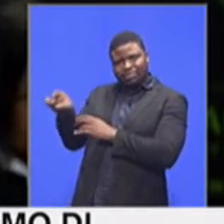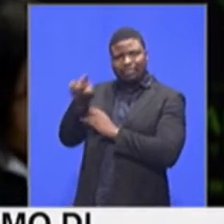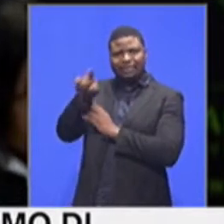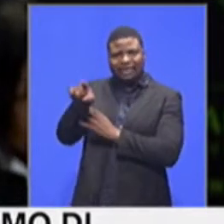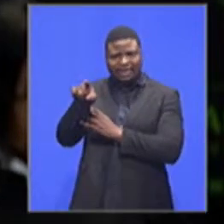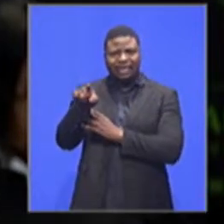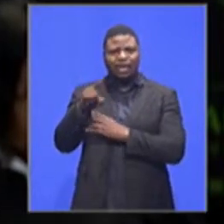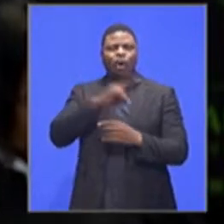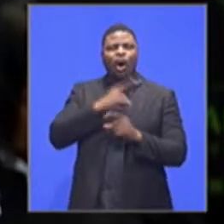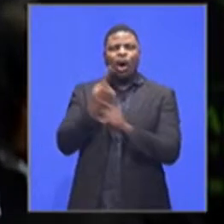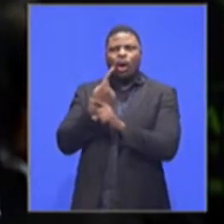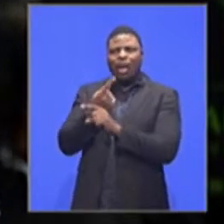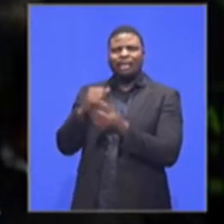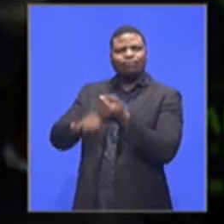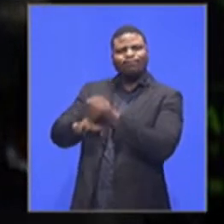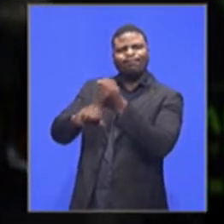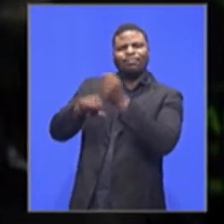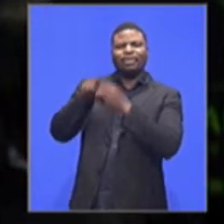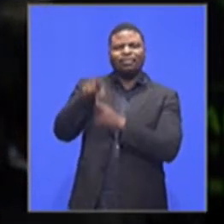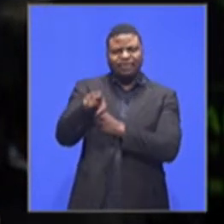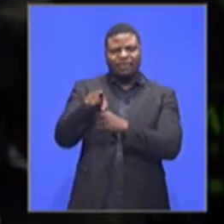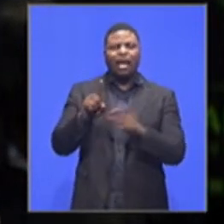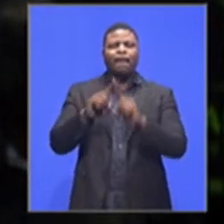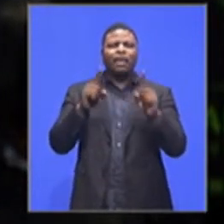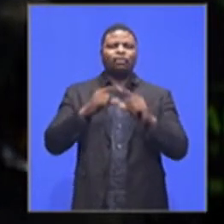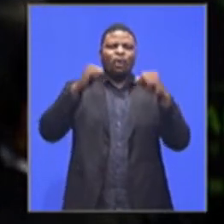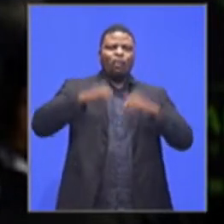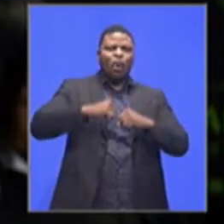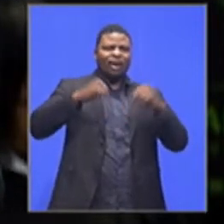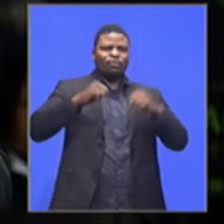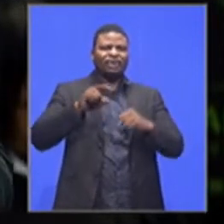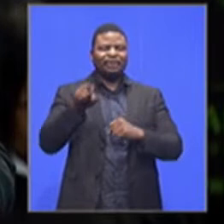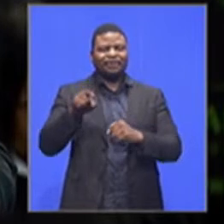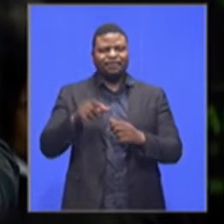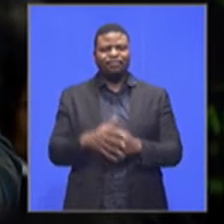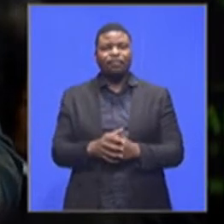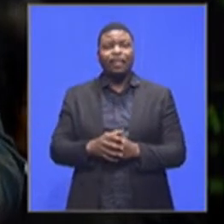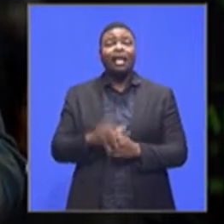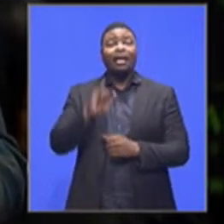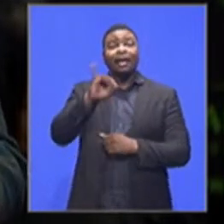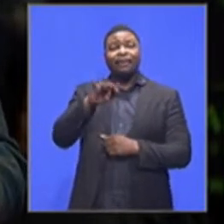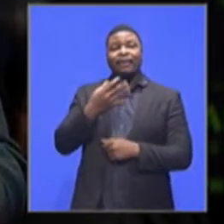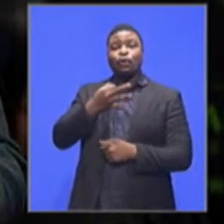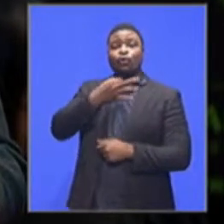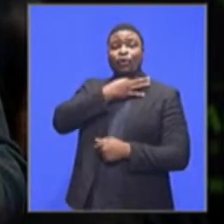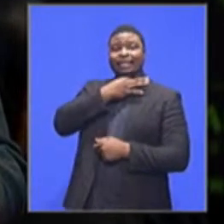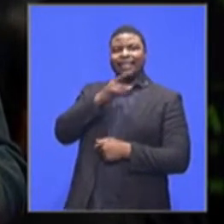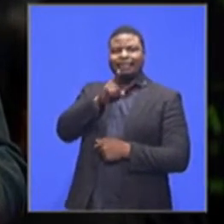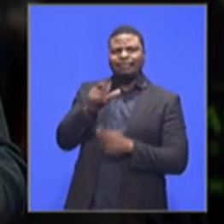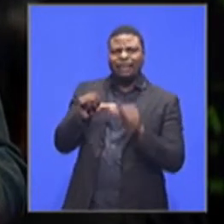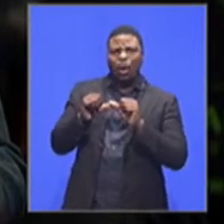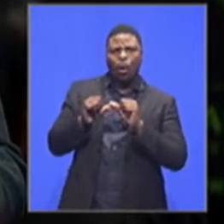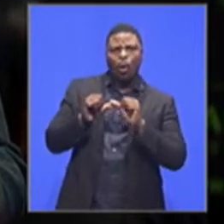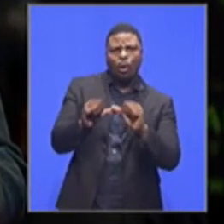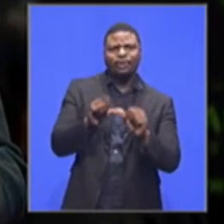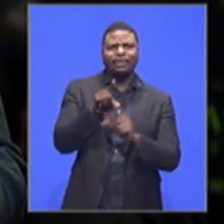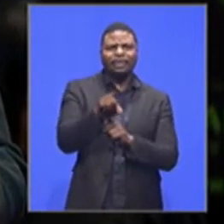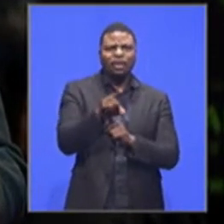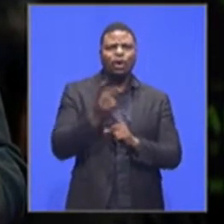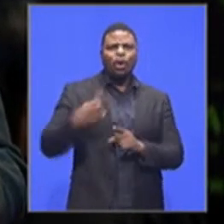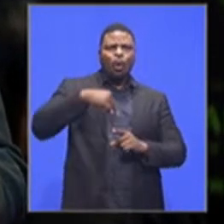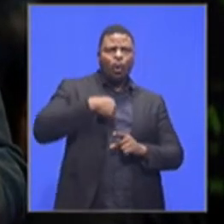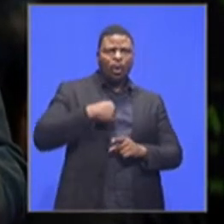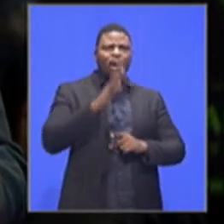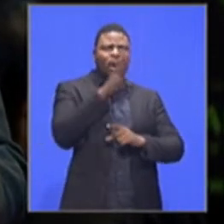public service wage agreement. If these risks materialize, they will require us to make